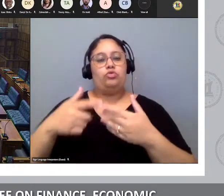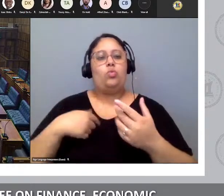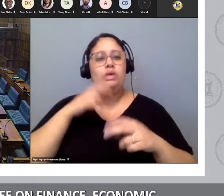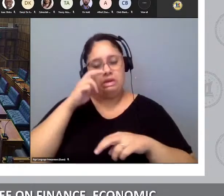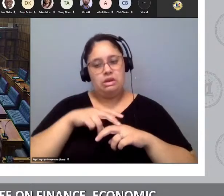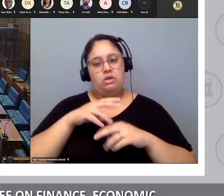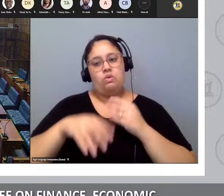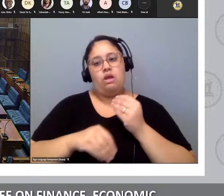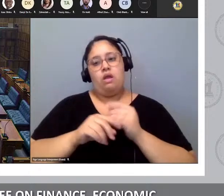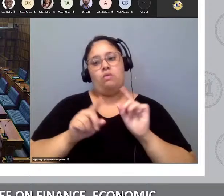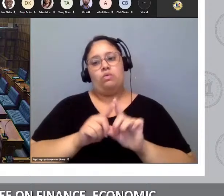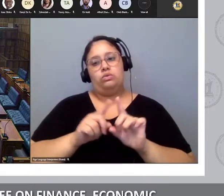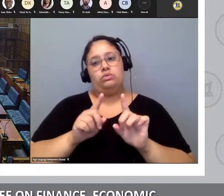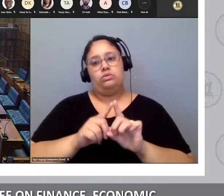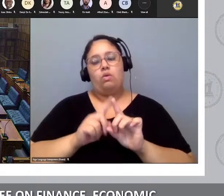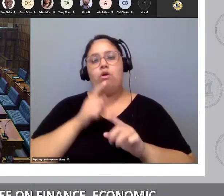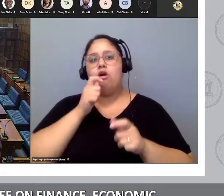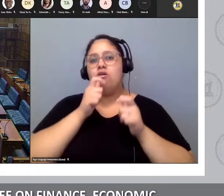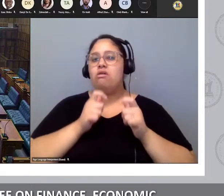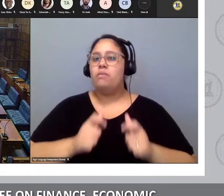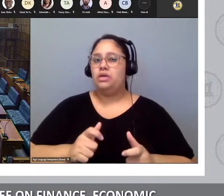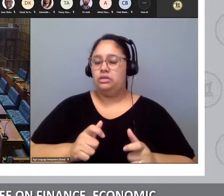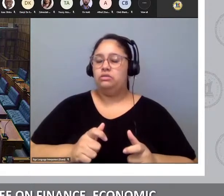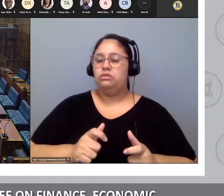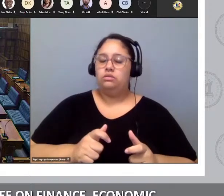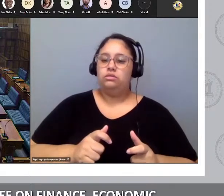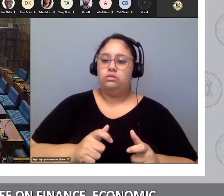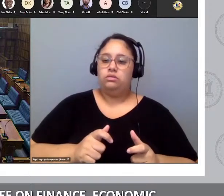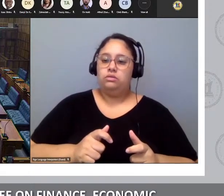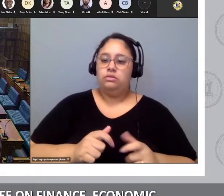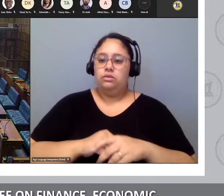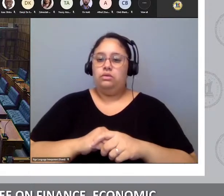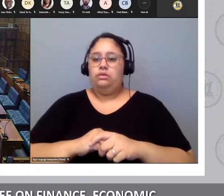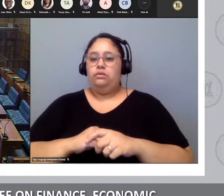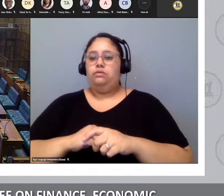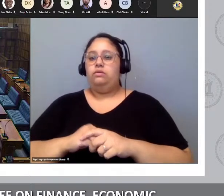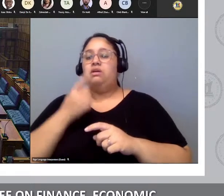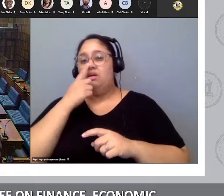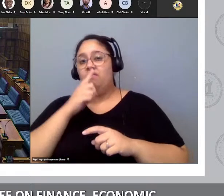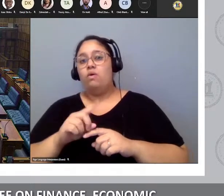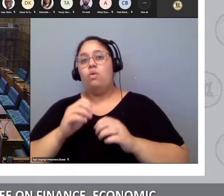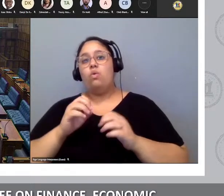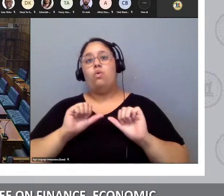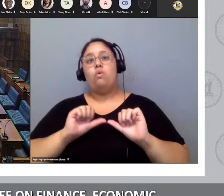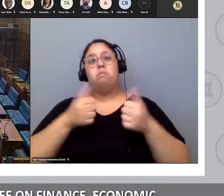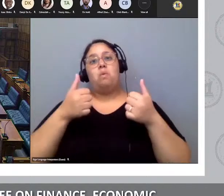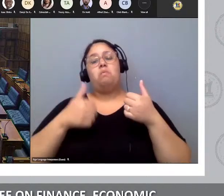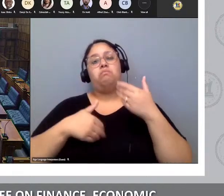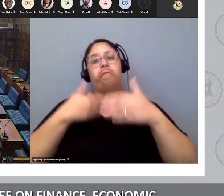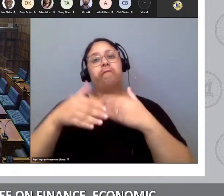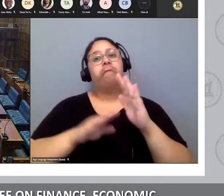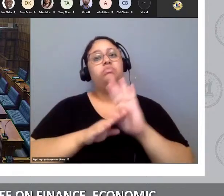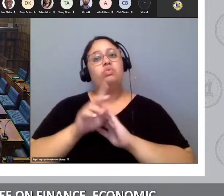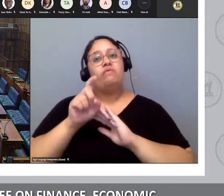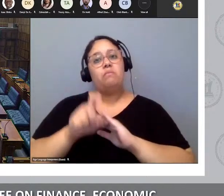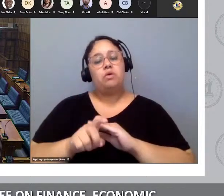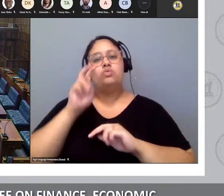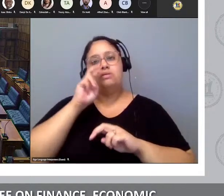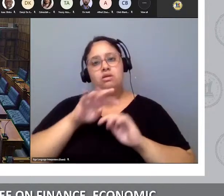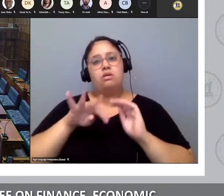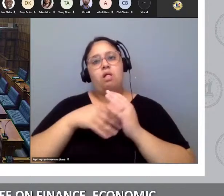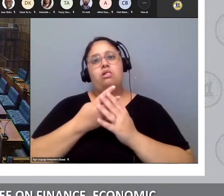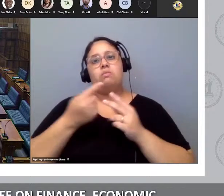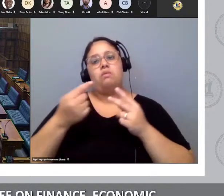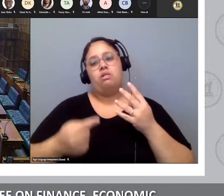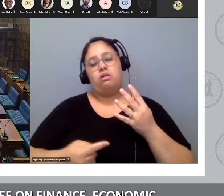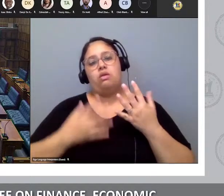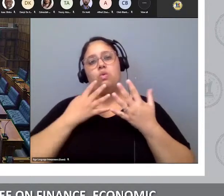need to add to the comments um for the efficiency to improve you need the multiple pieces